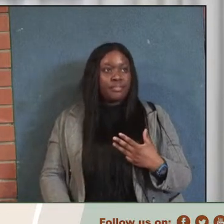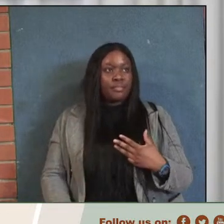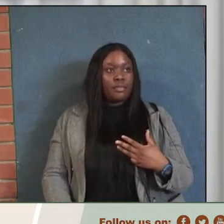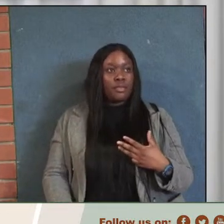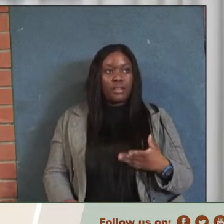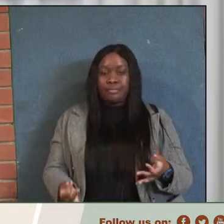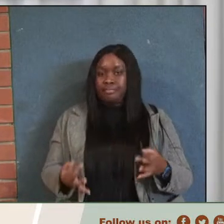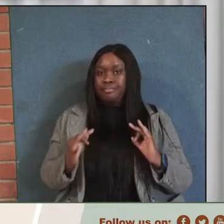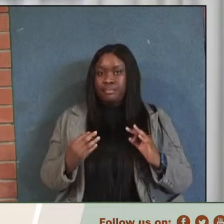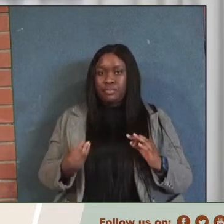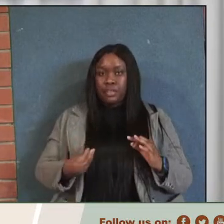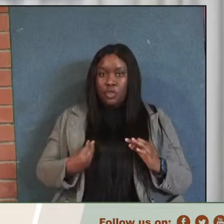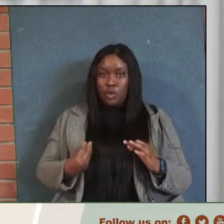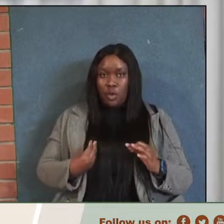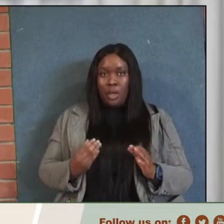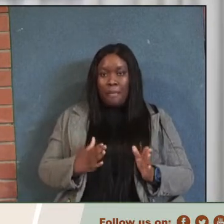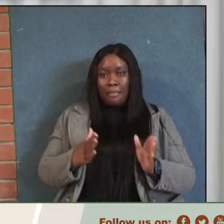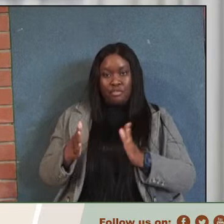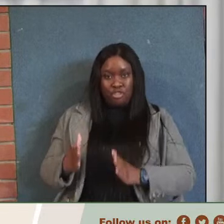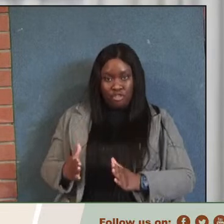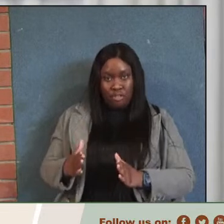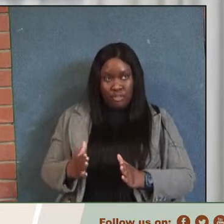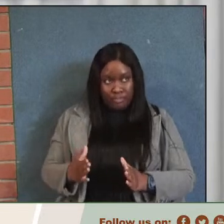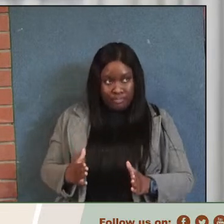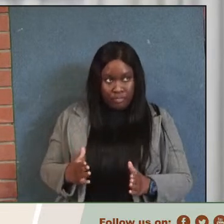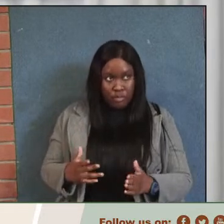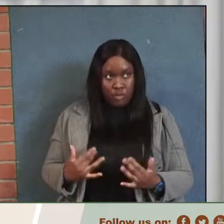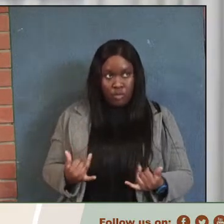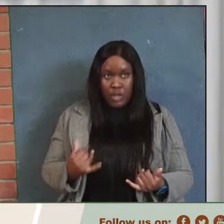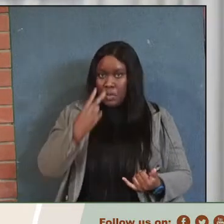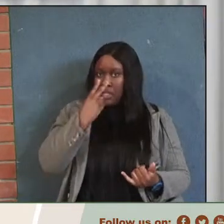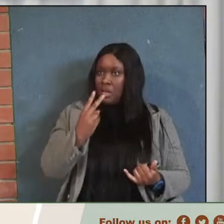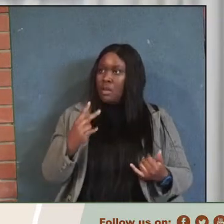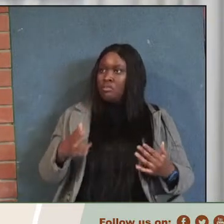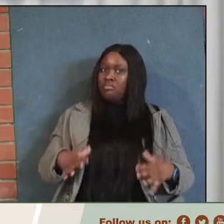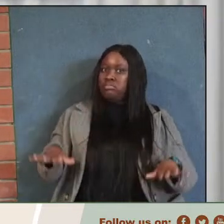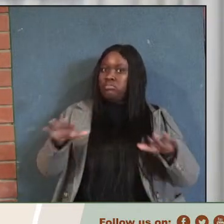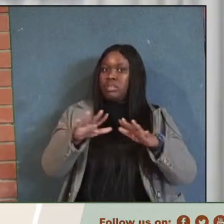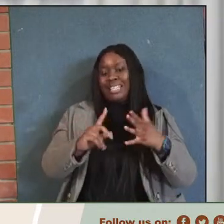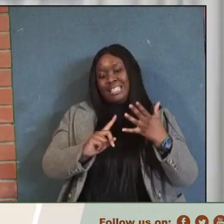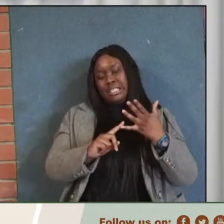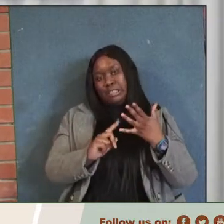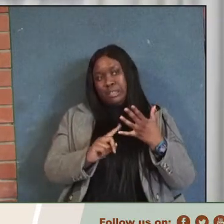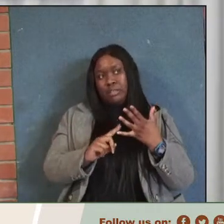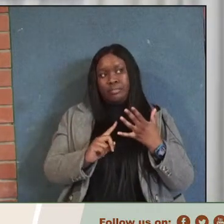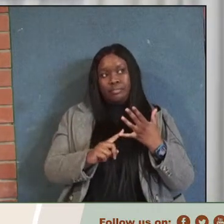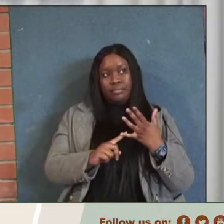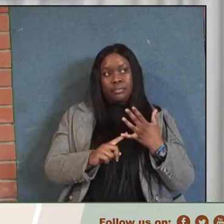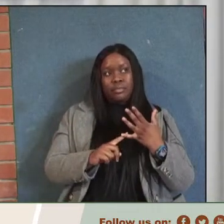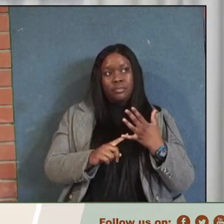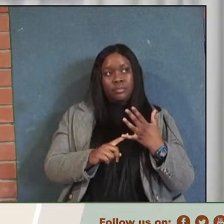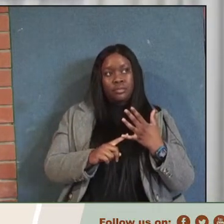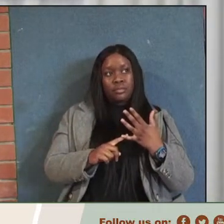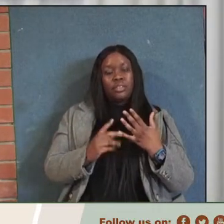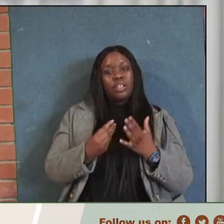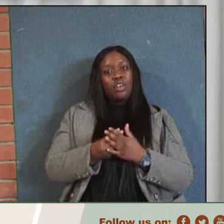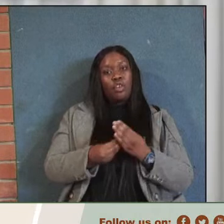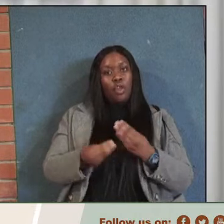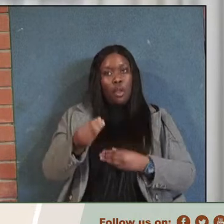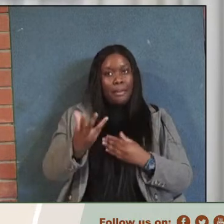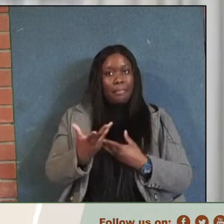effective youth machinery, which we saw in work today. And then we have another one on